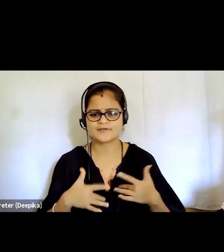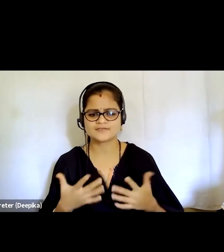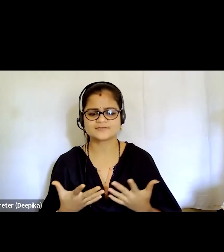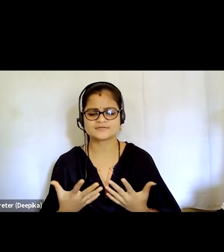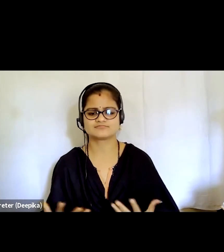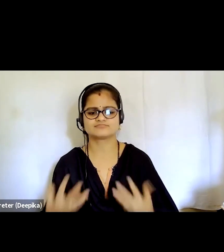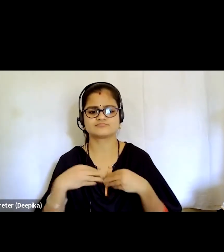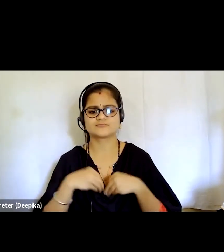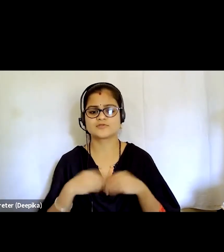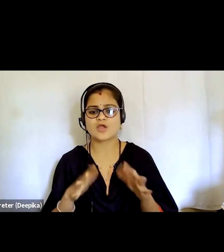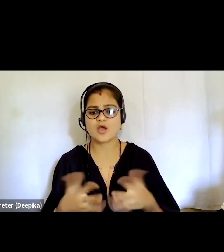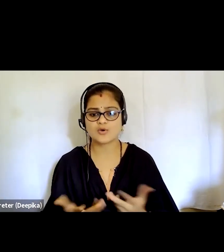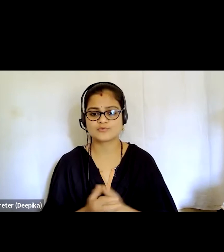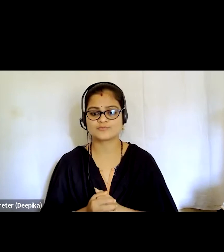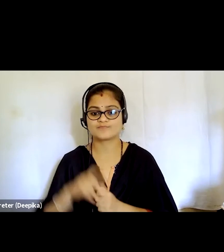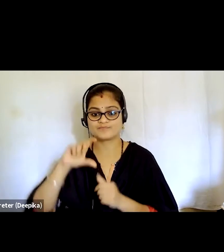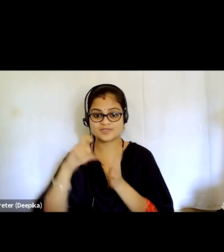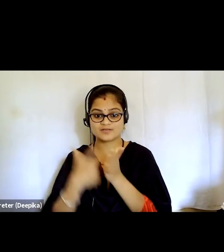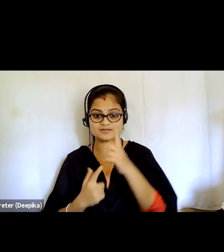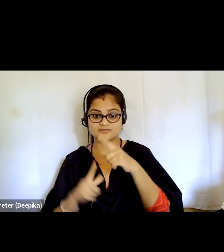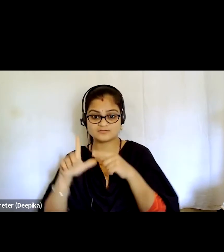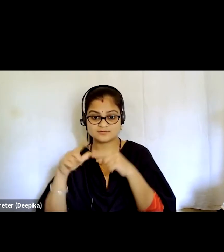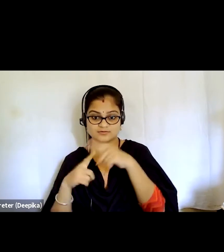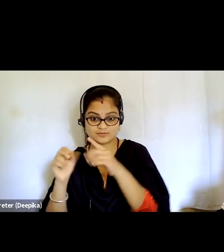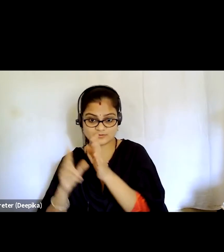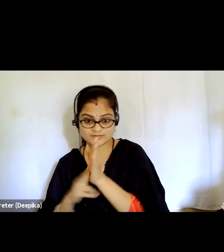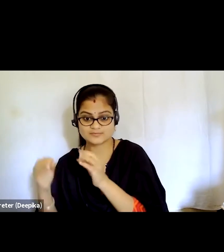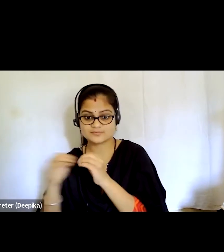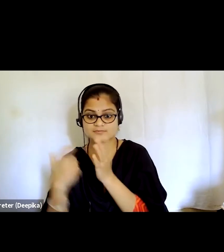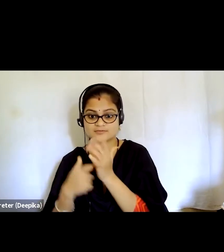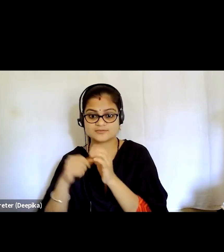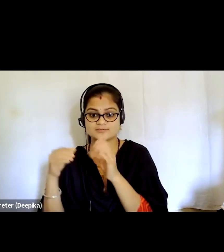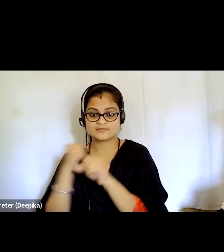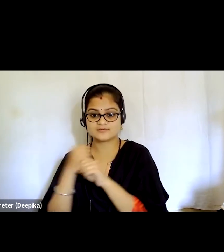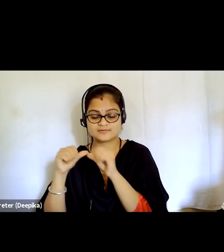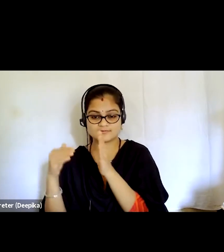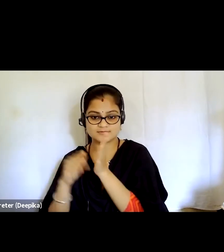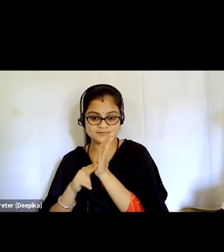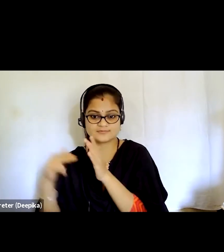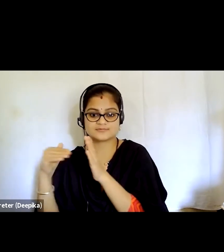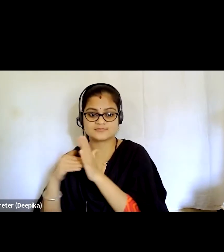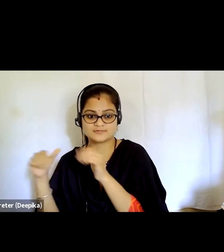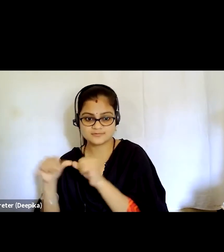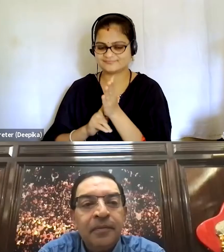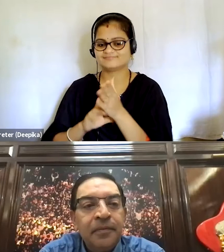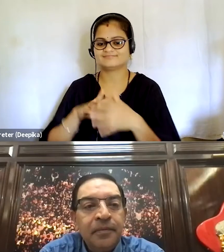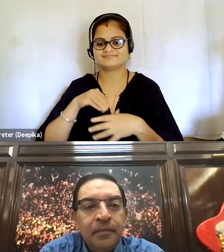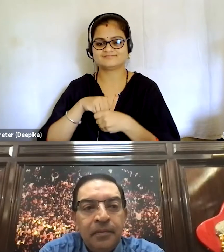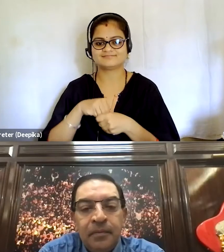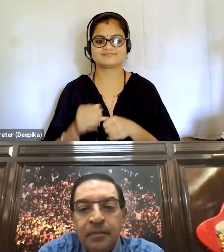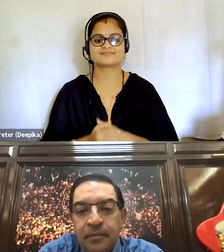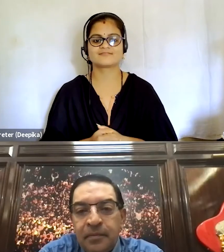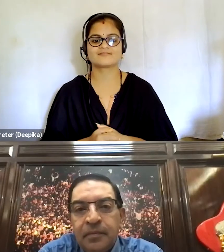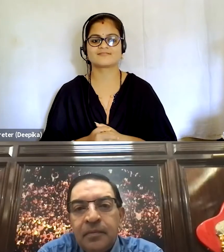Flat, and Carlton Briganza from Opus. Hi, welcome, and thank you for joining me today. I'd like